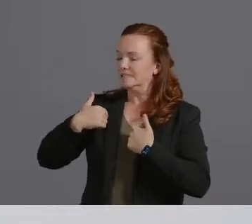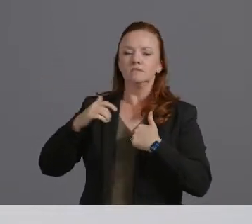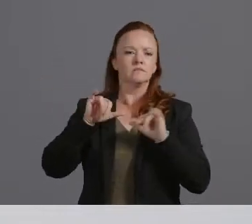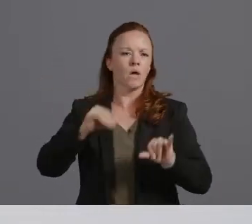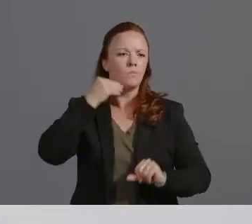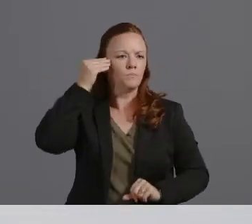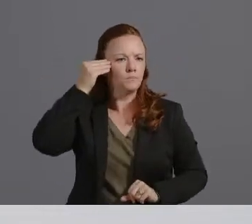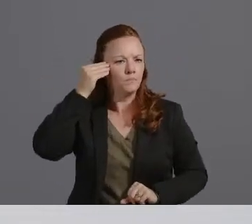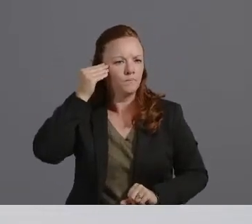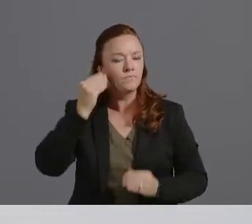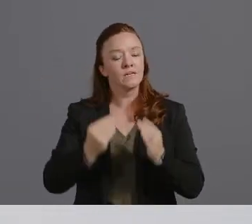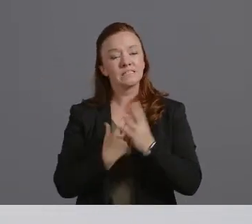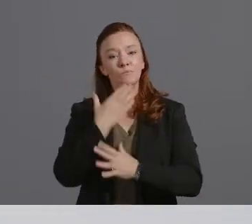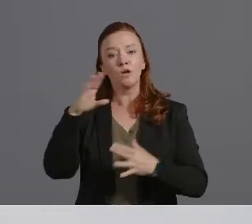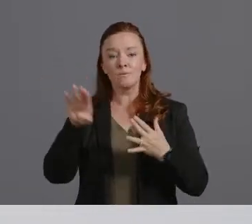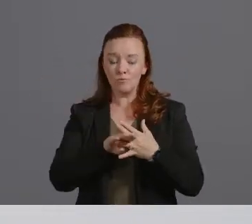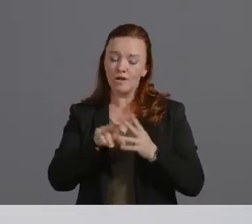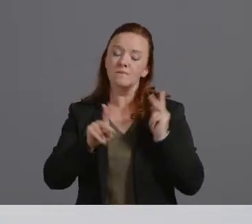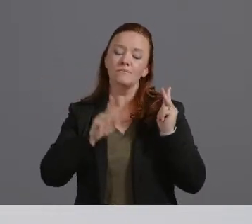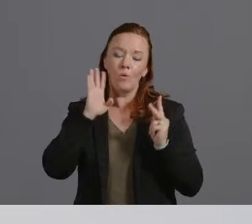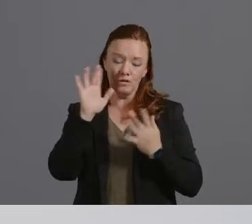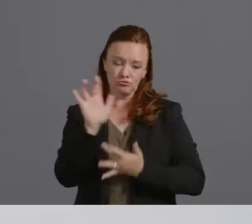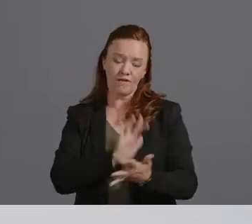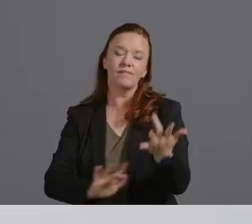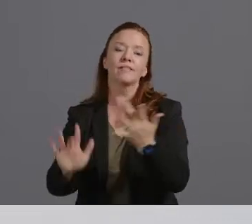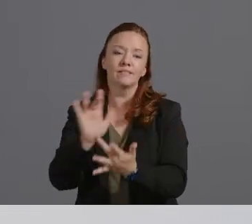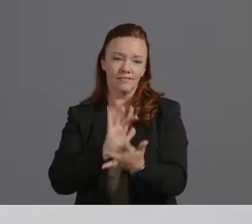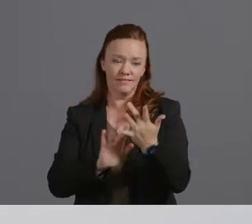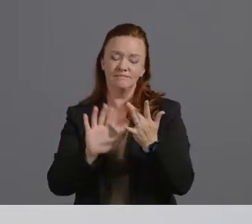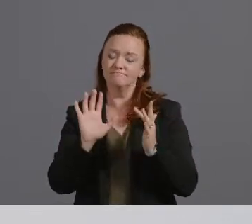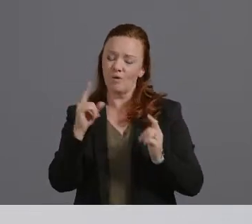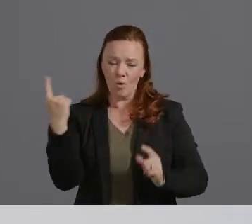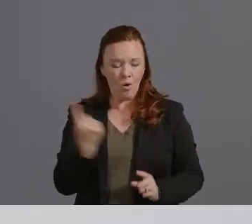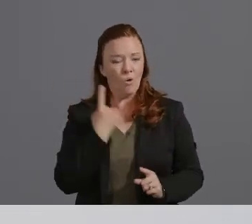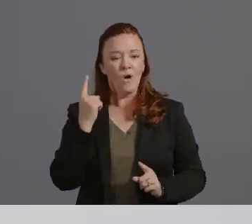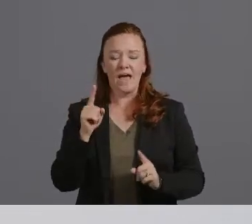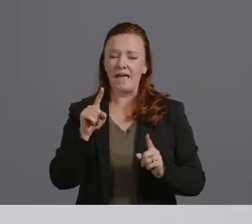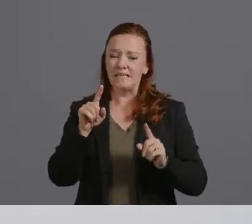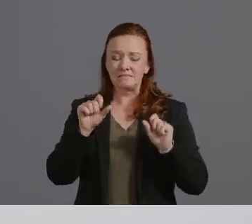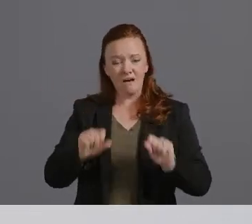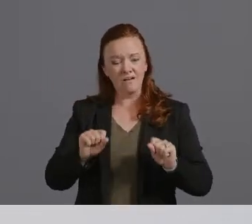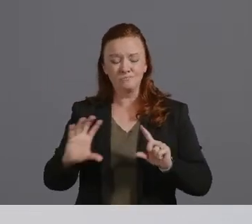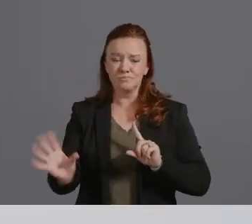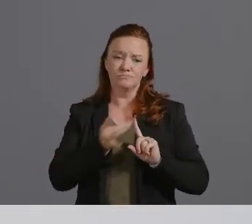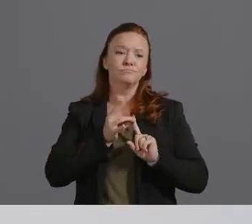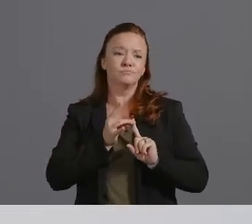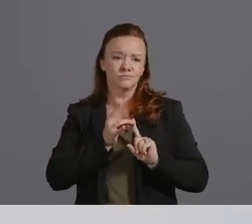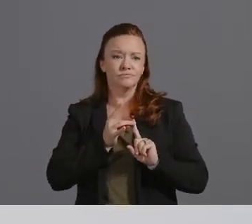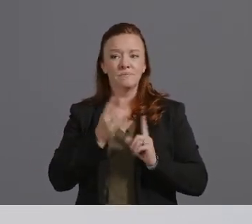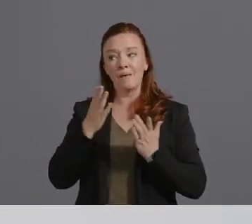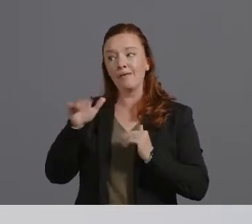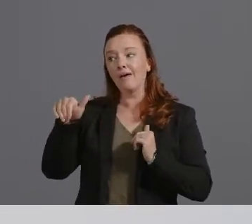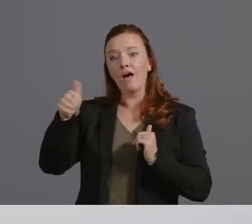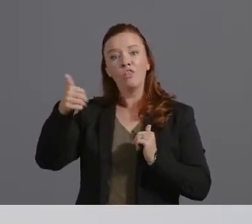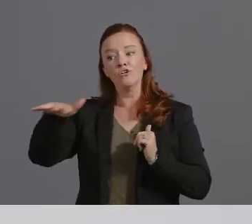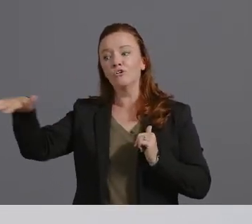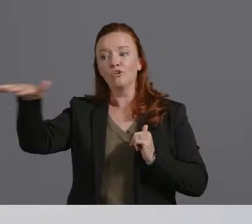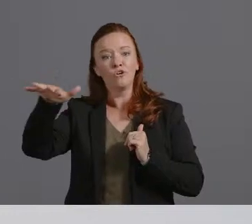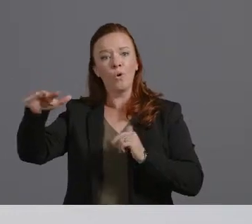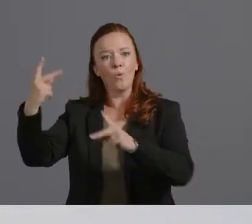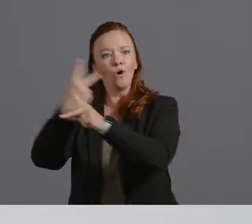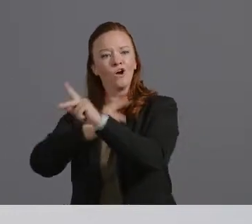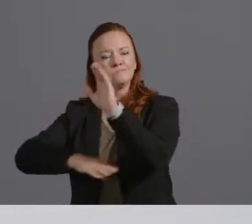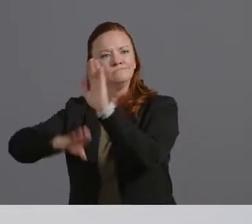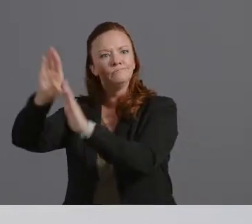travel. And so that always poses a risk when you're traveling to other areas that may have higher transmission than Arizona and